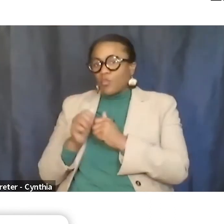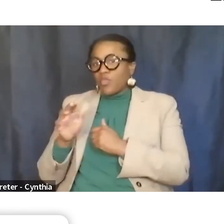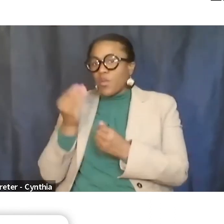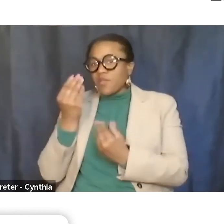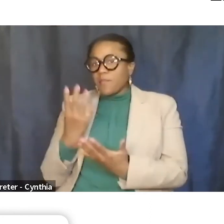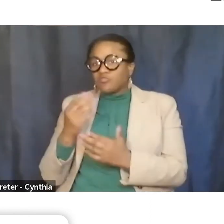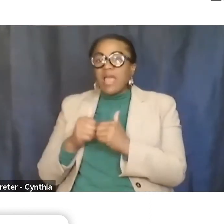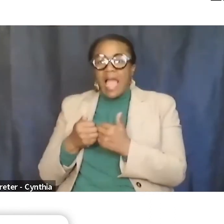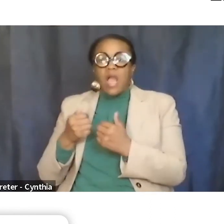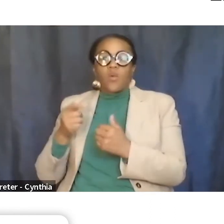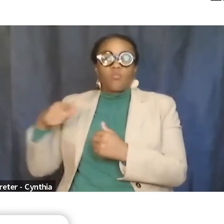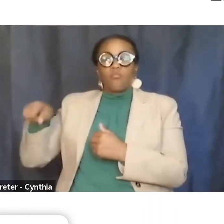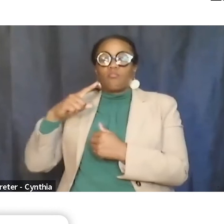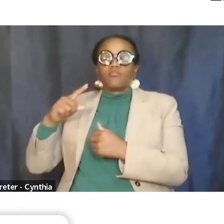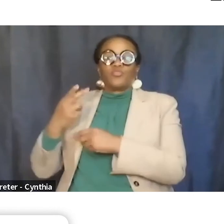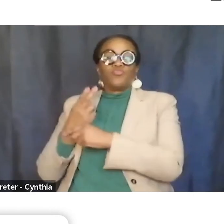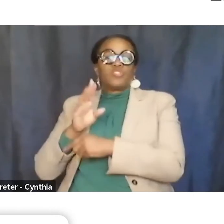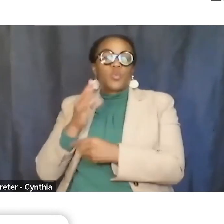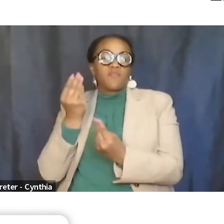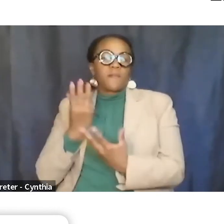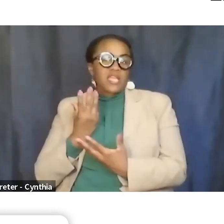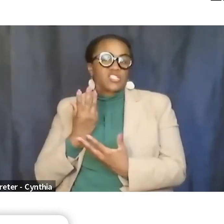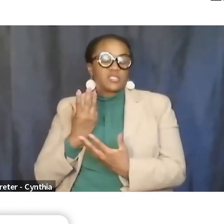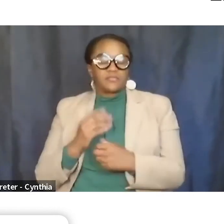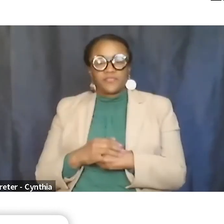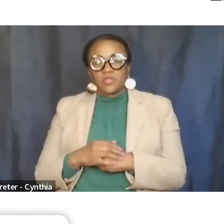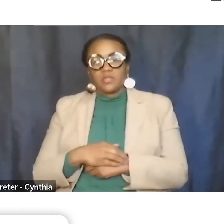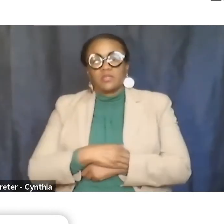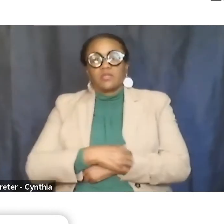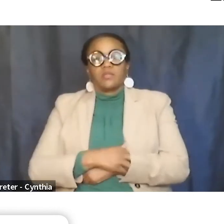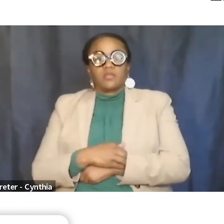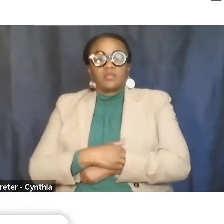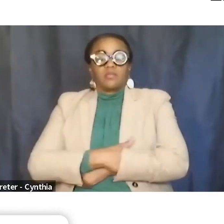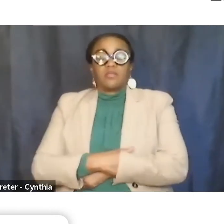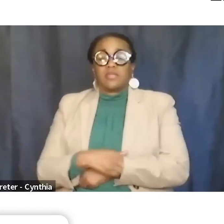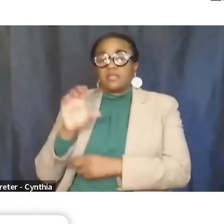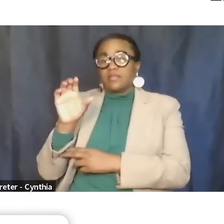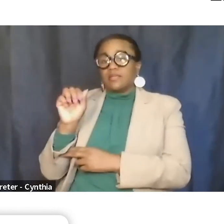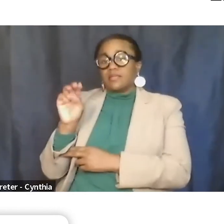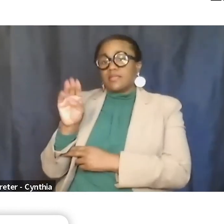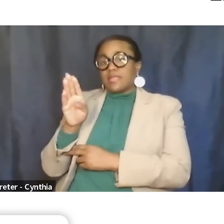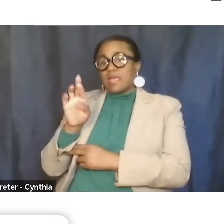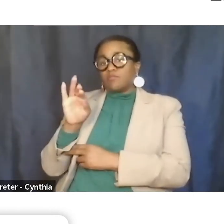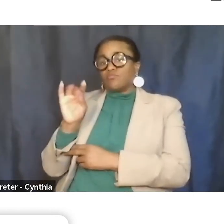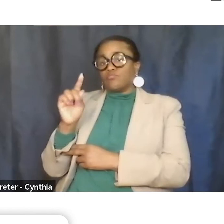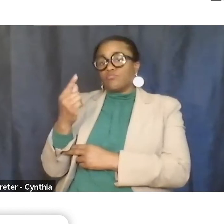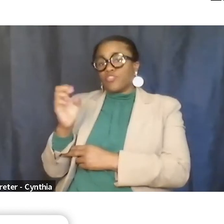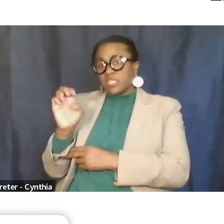being used by other entities? And right now, as the founder of Cambridge Analytica, Alex,